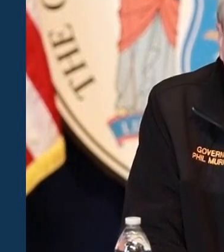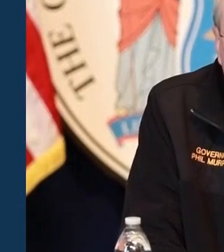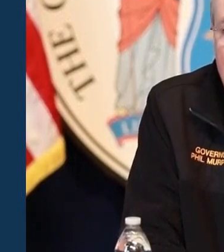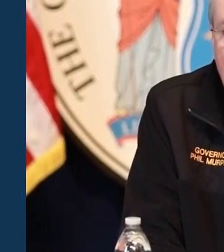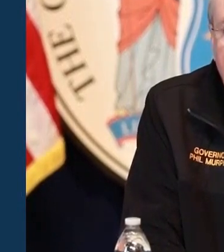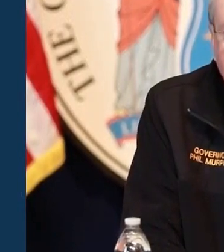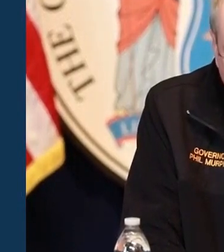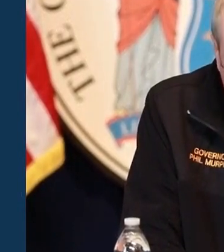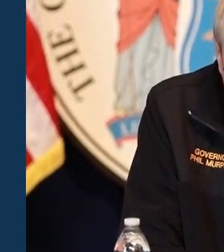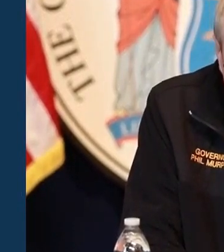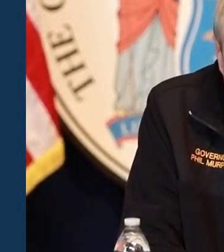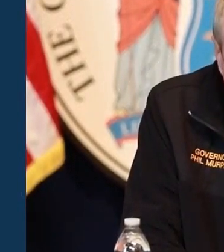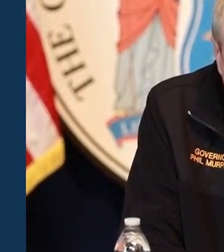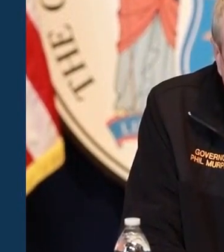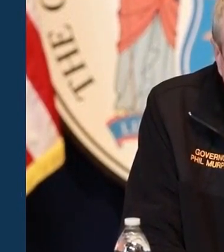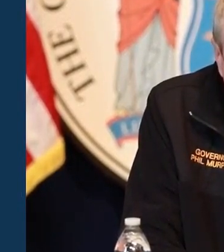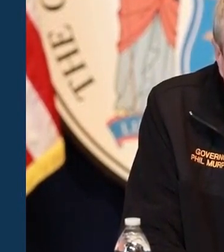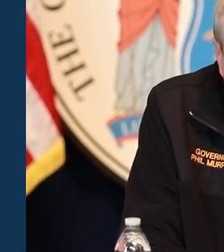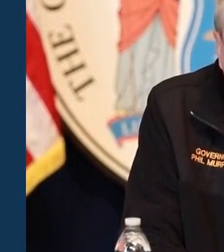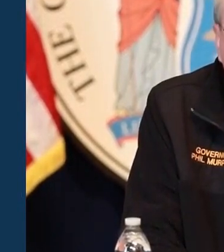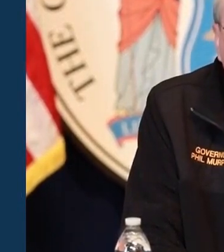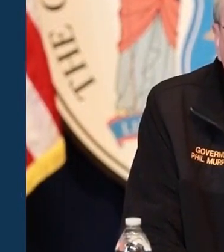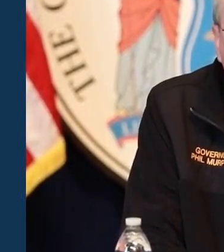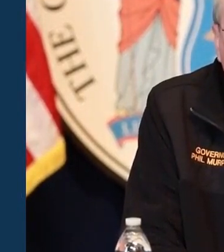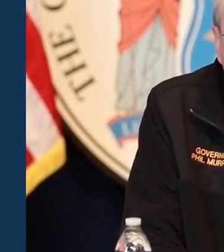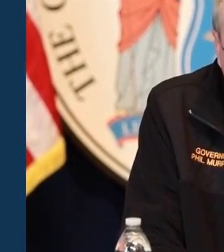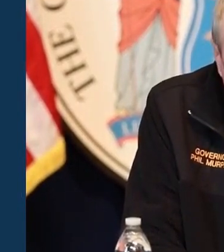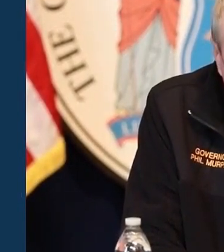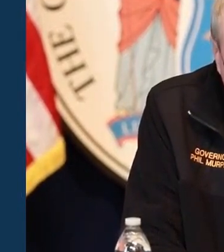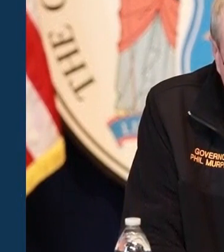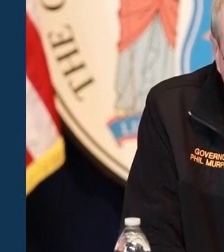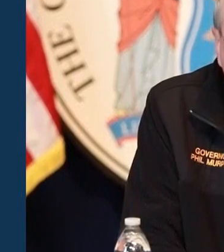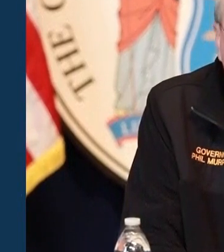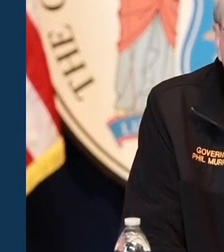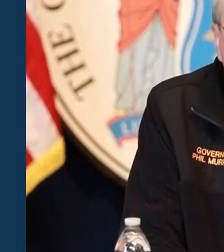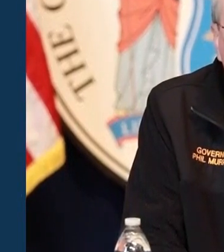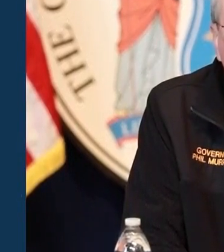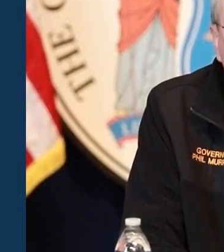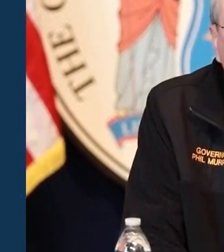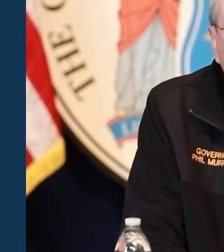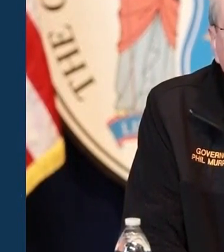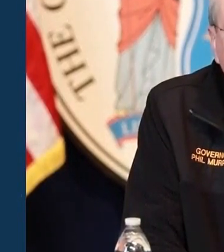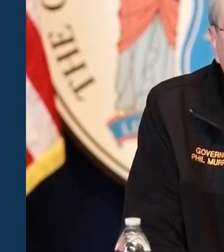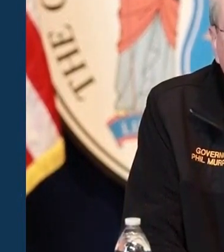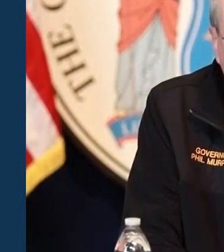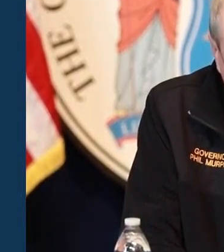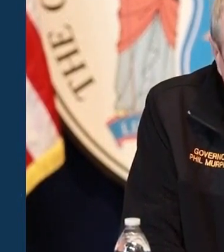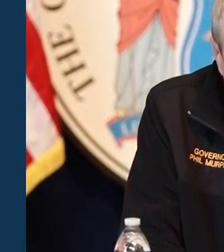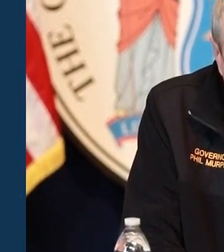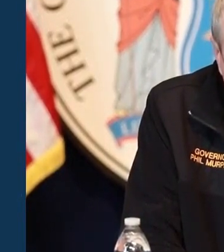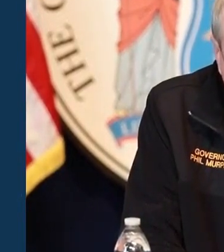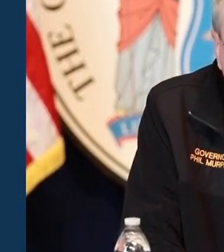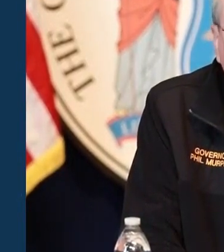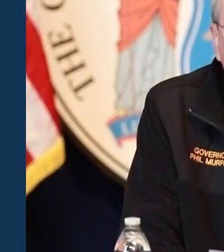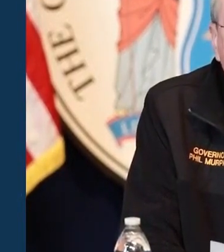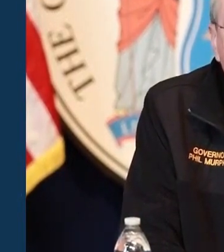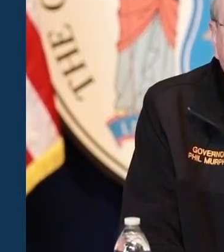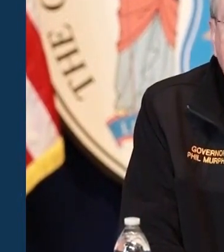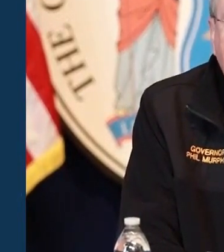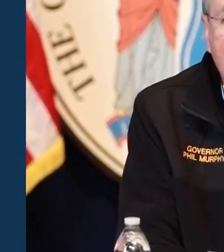We have to keep with social distancing. That is the key to cracking the code, flattening the curve, and getting us to a better